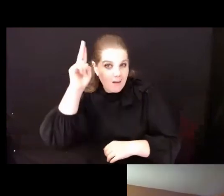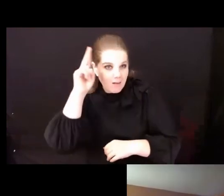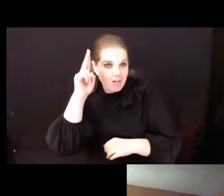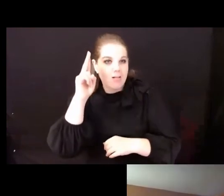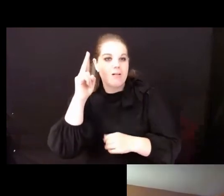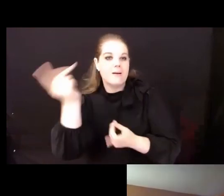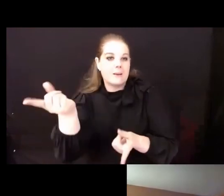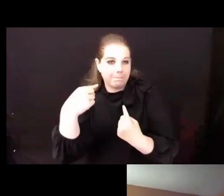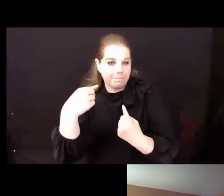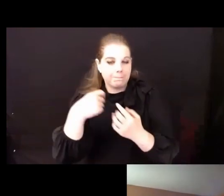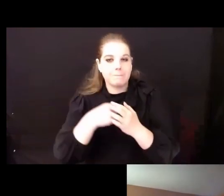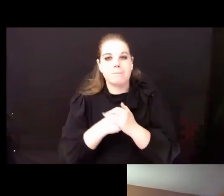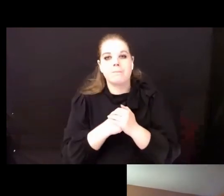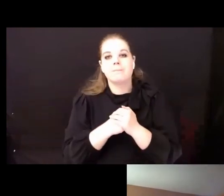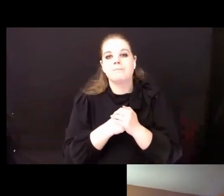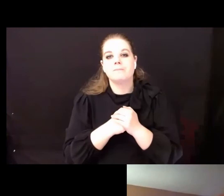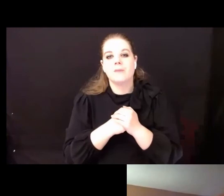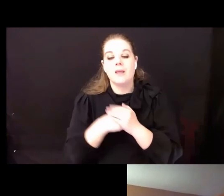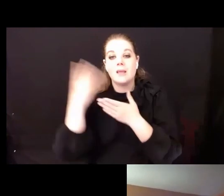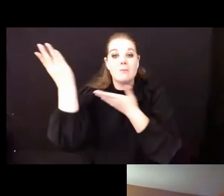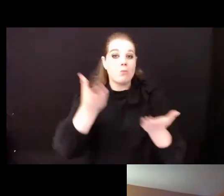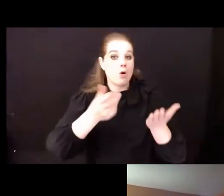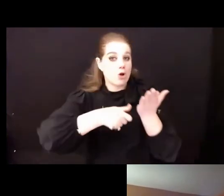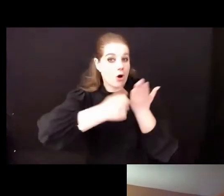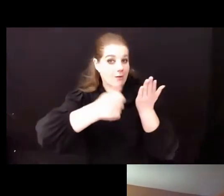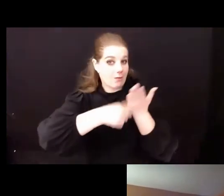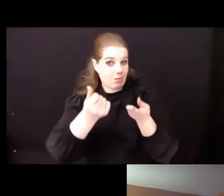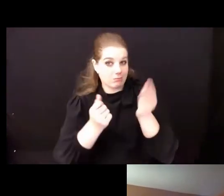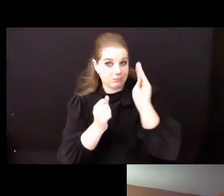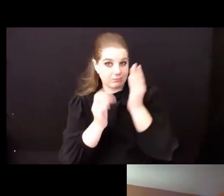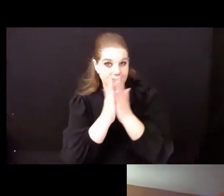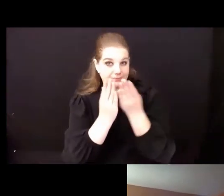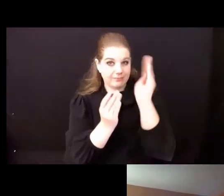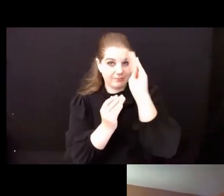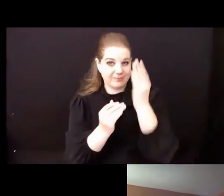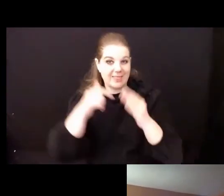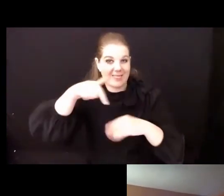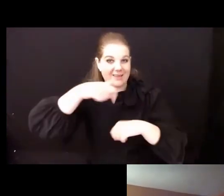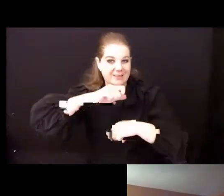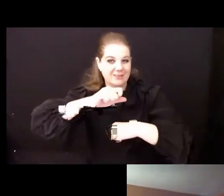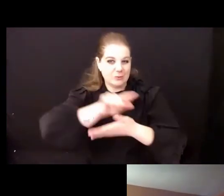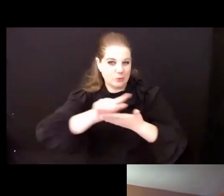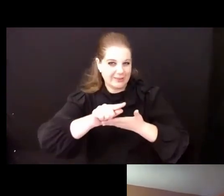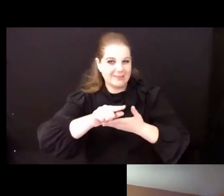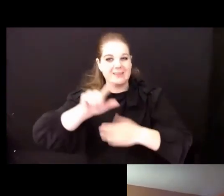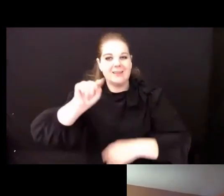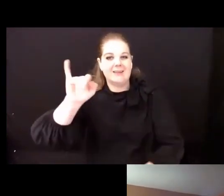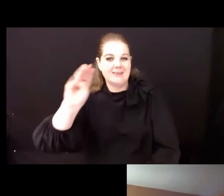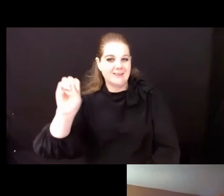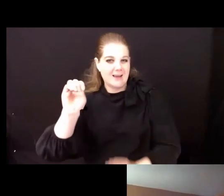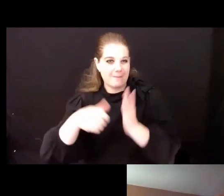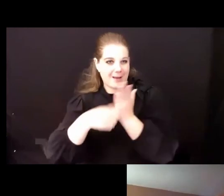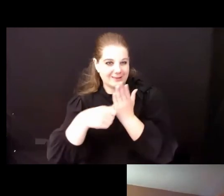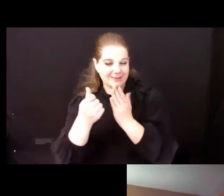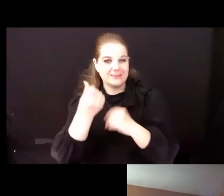an article in this week's Time magazine, and it's called